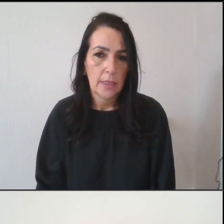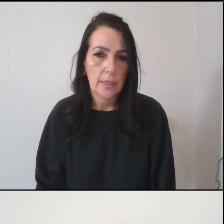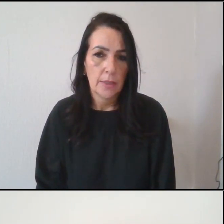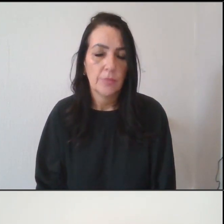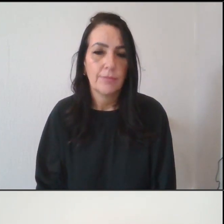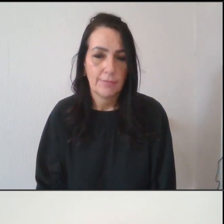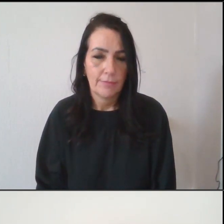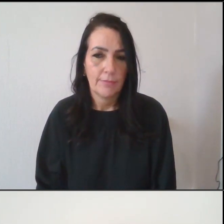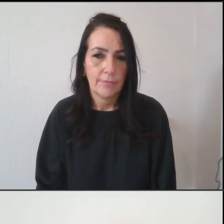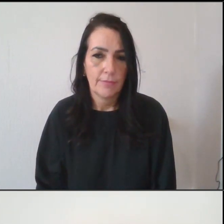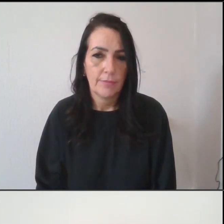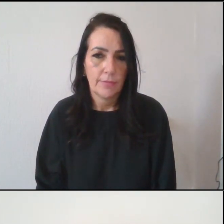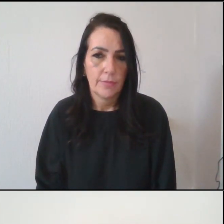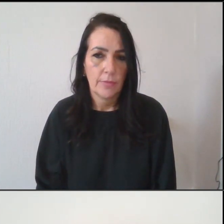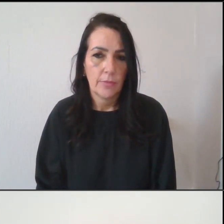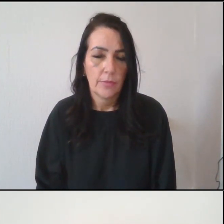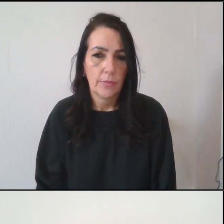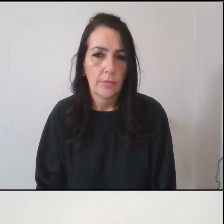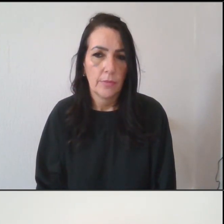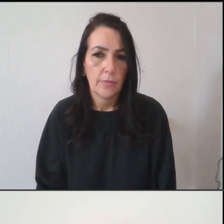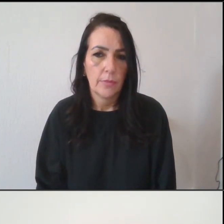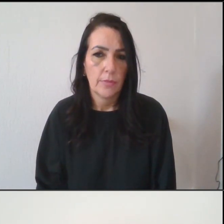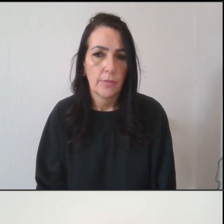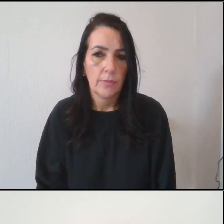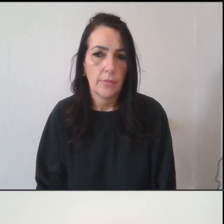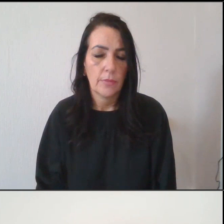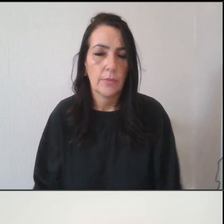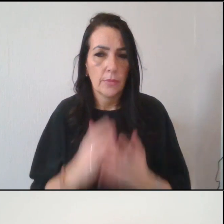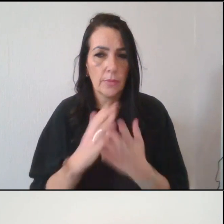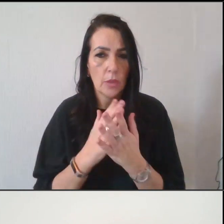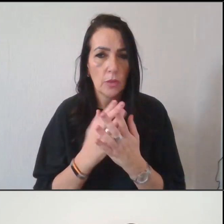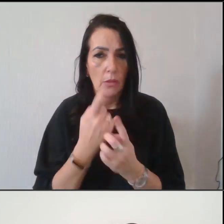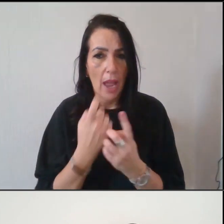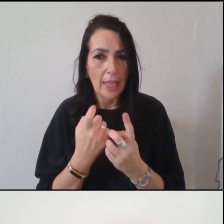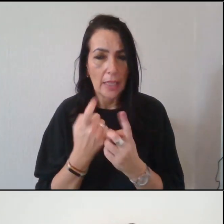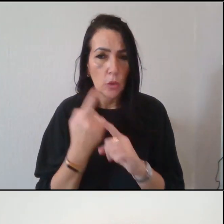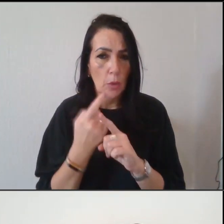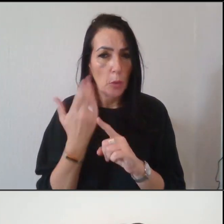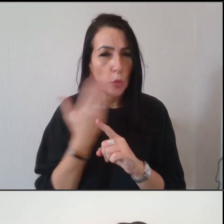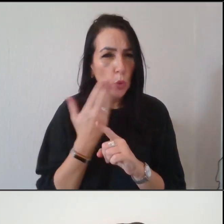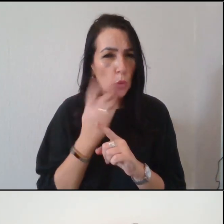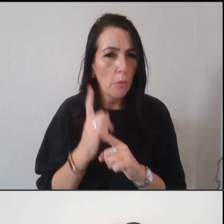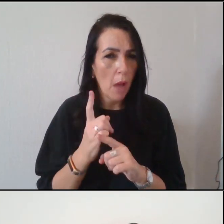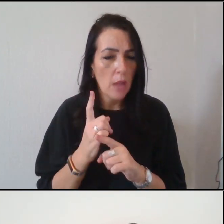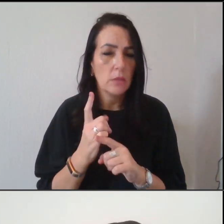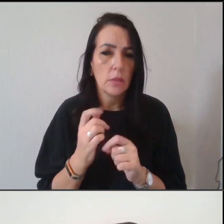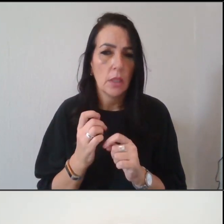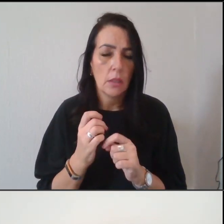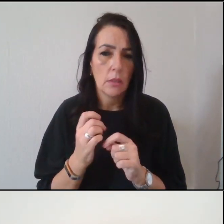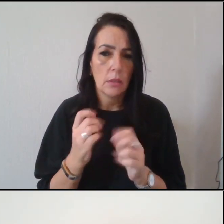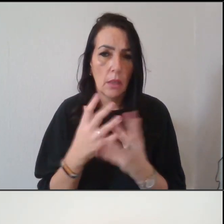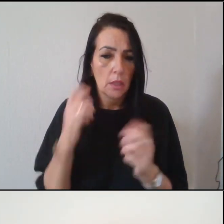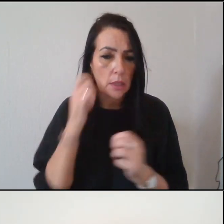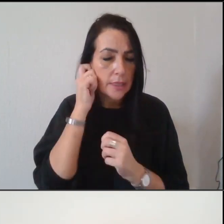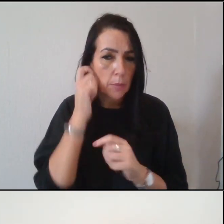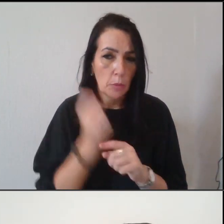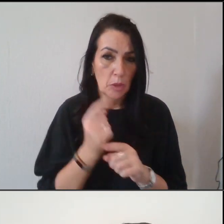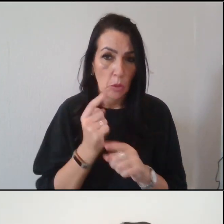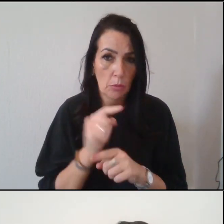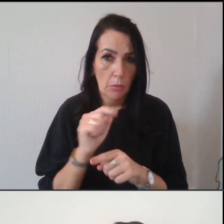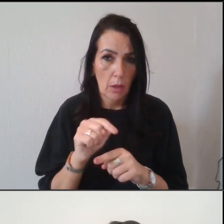Yeah, I think, I'm not sure if I'm able to kind of specifically talk about schools, but I think a lot of the tips that we talked about, you could